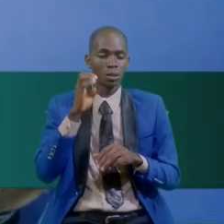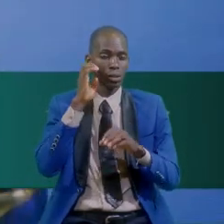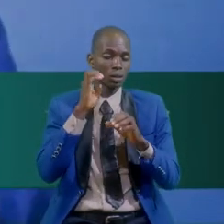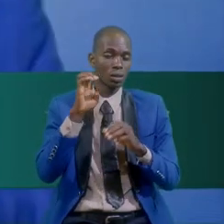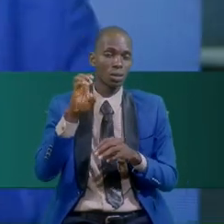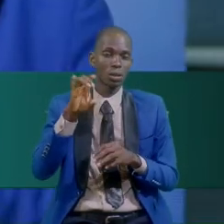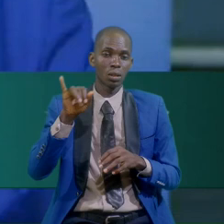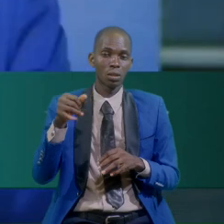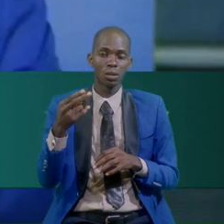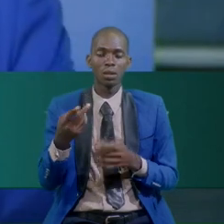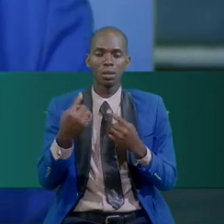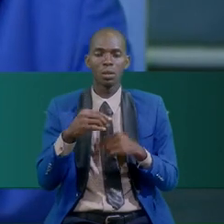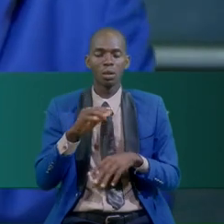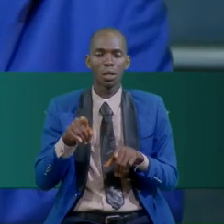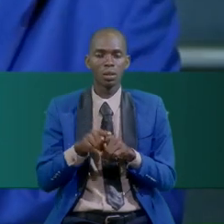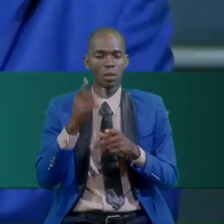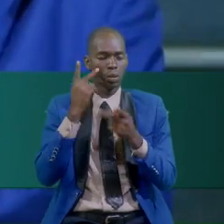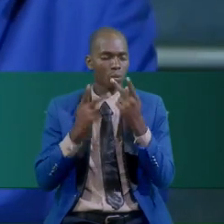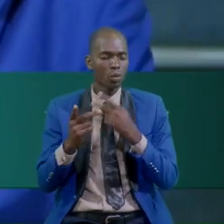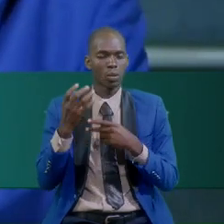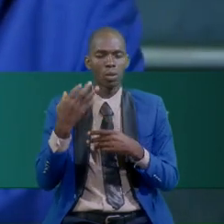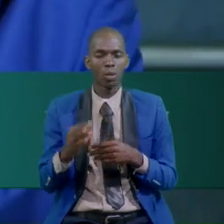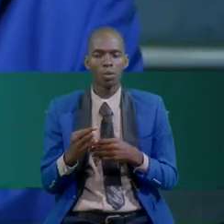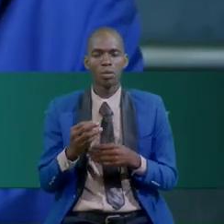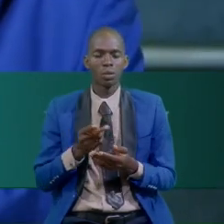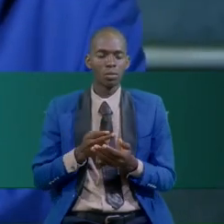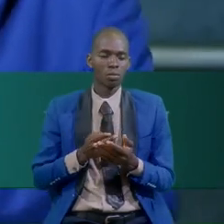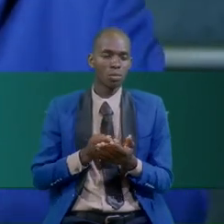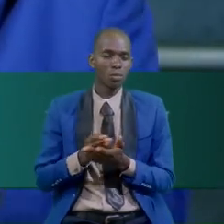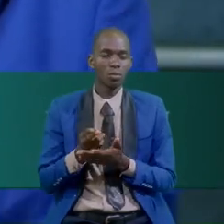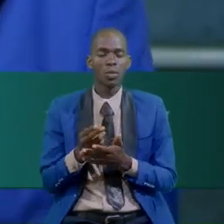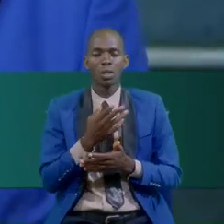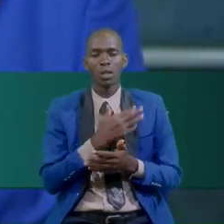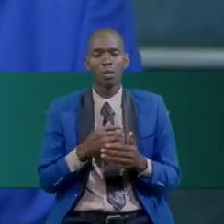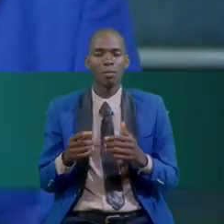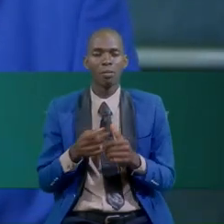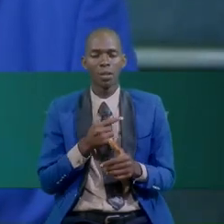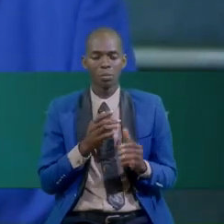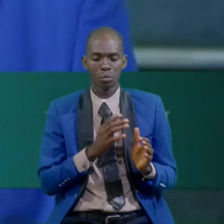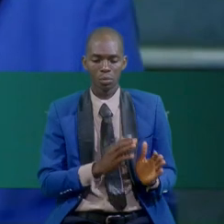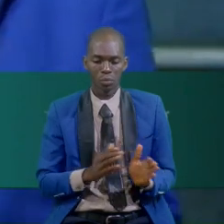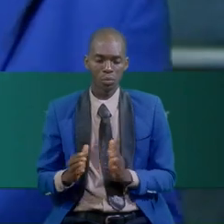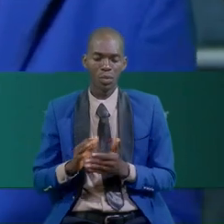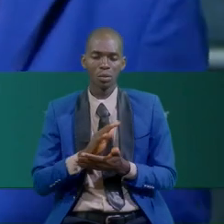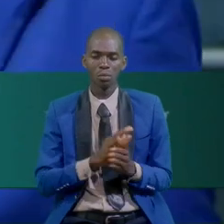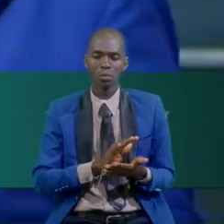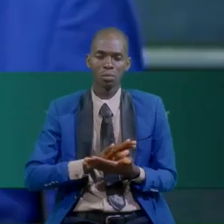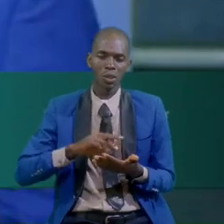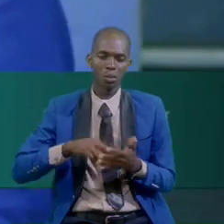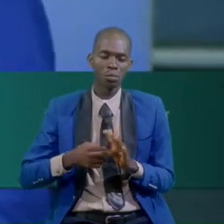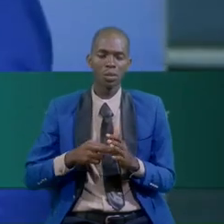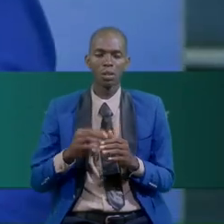and first of all, he repaired the altar of the Lord that was broken down. Look